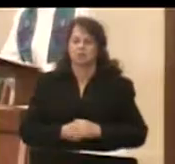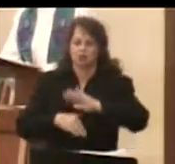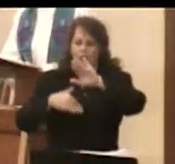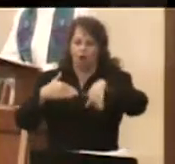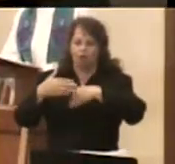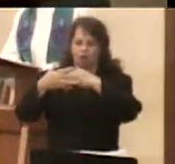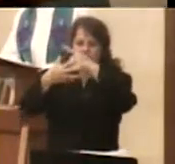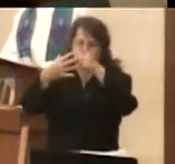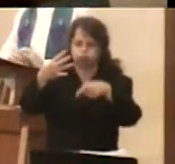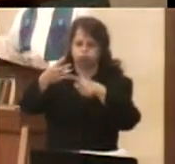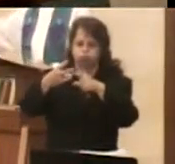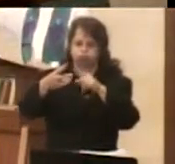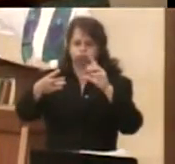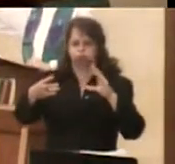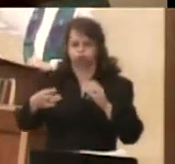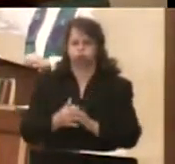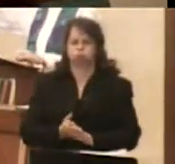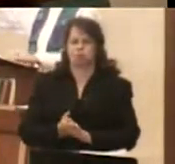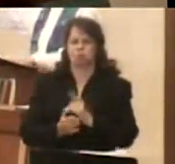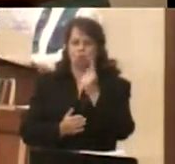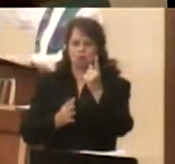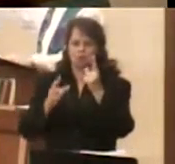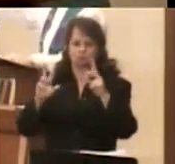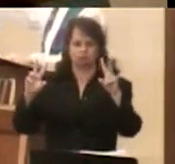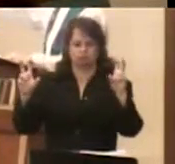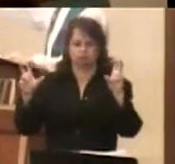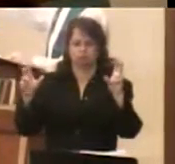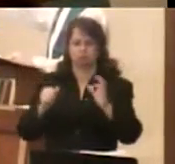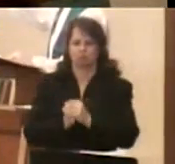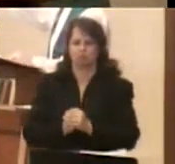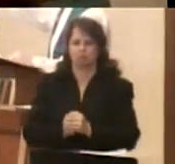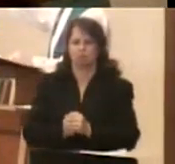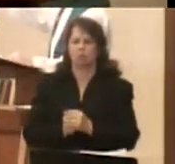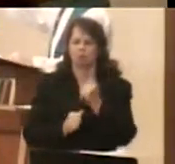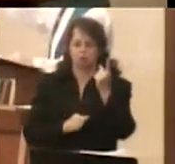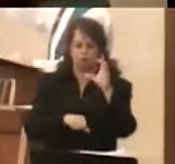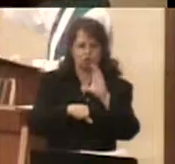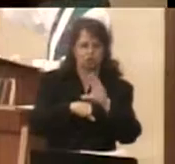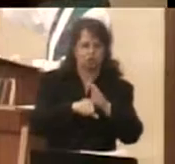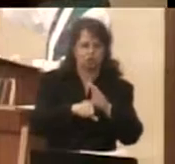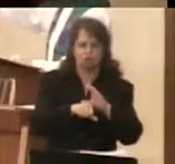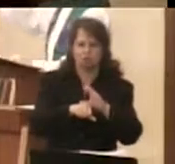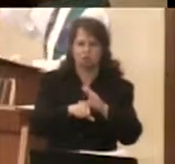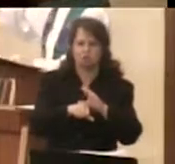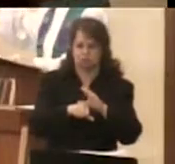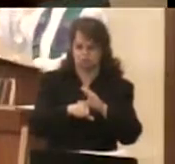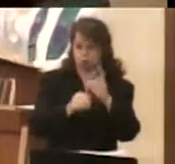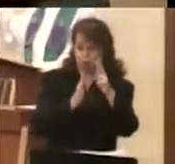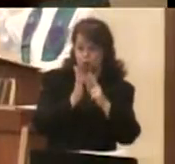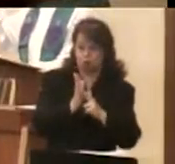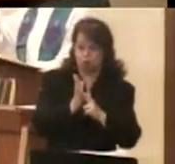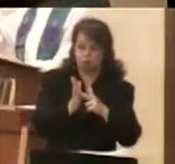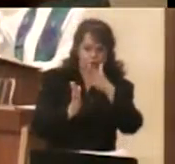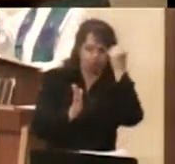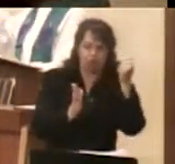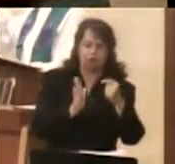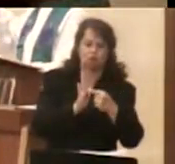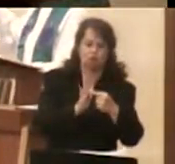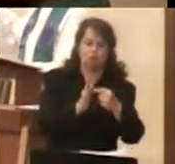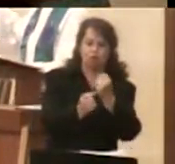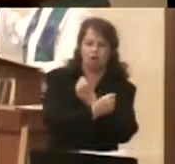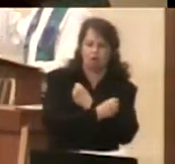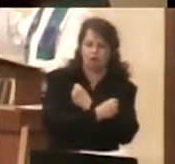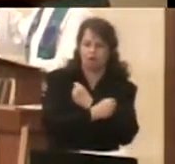seven churches? One church is keeping the rules but has forgotten to show love. Another church knows that suffering